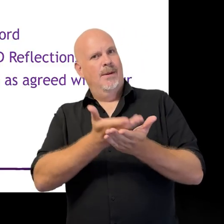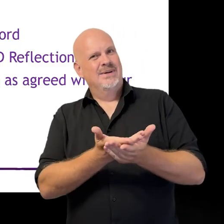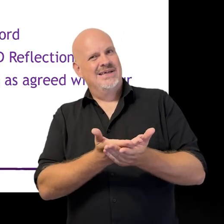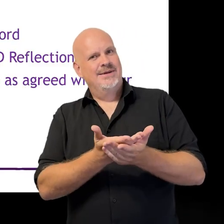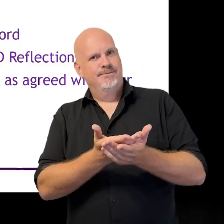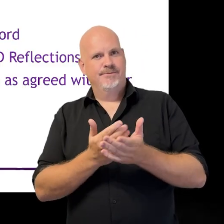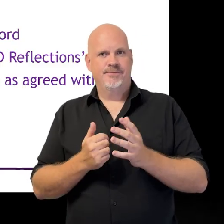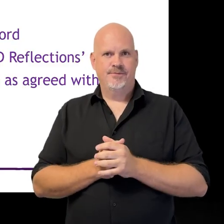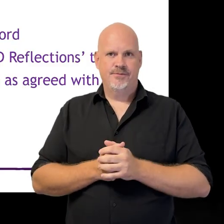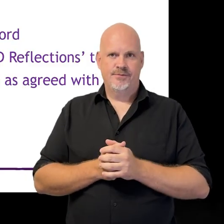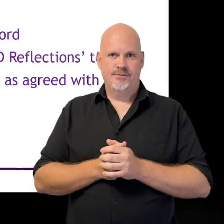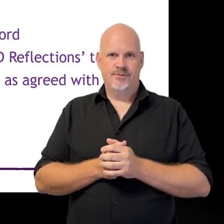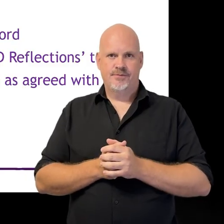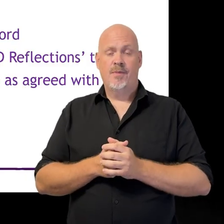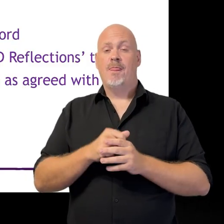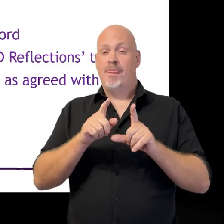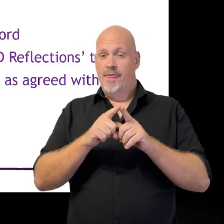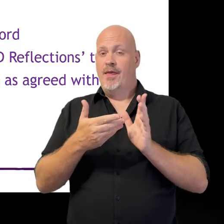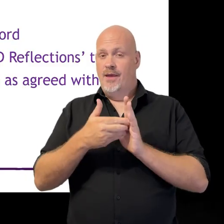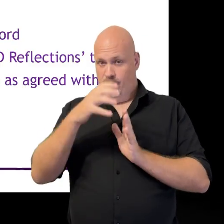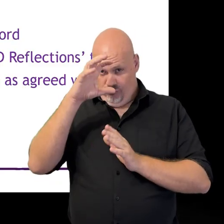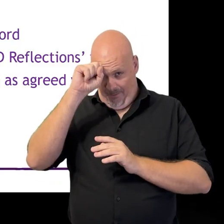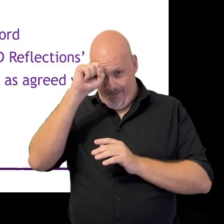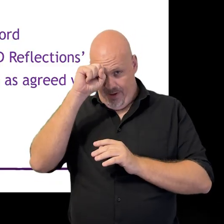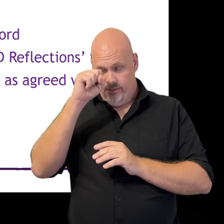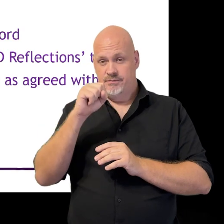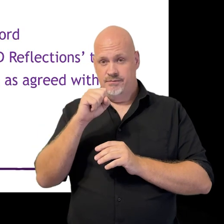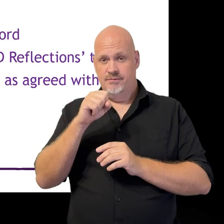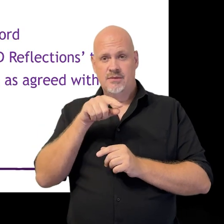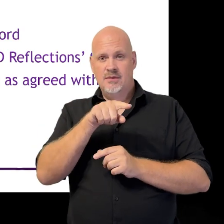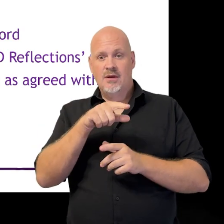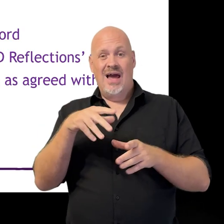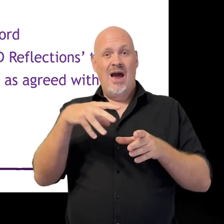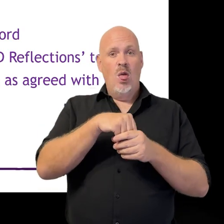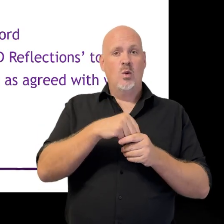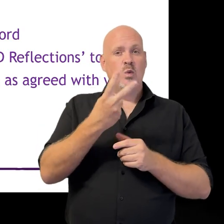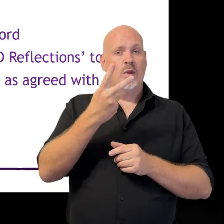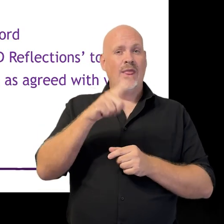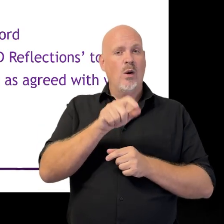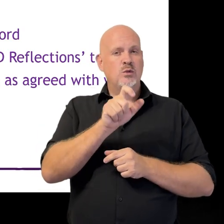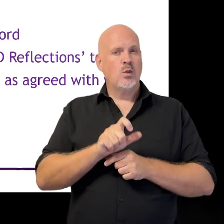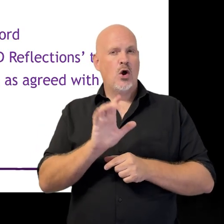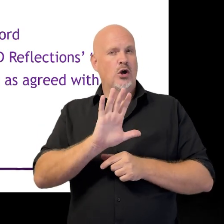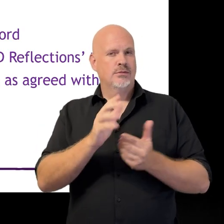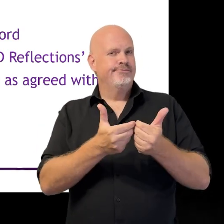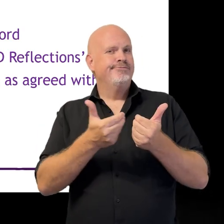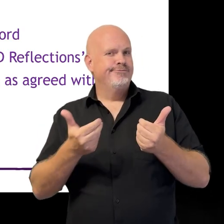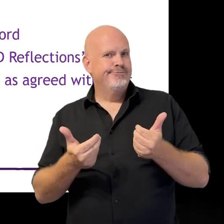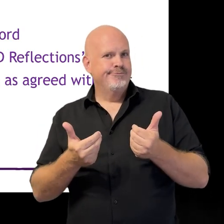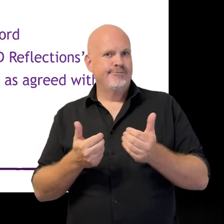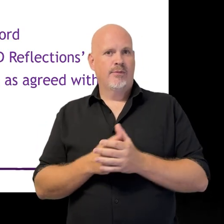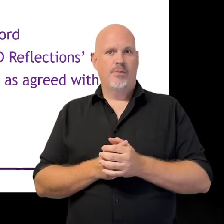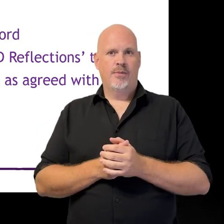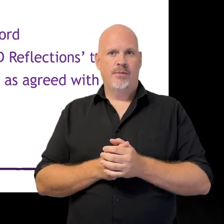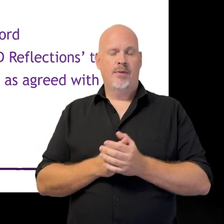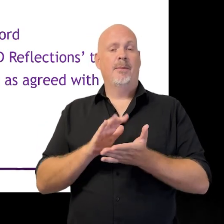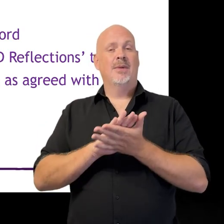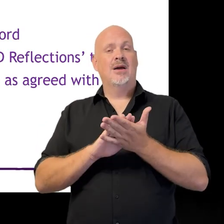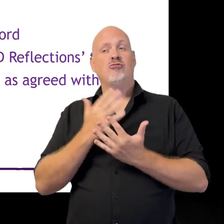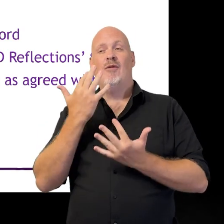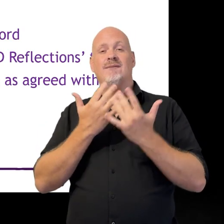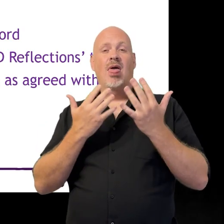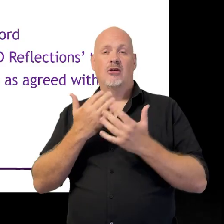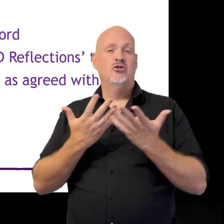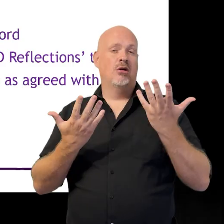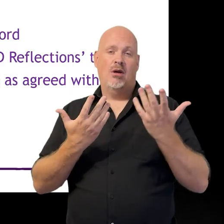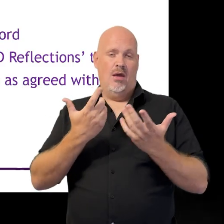to submit your CPD record with your centre. And remember as well that that's not included in that